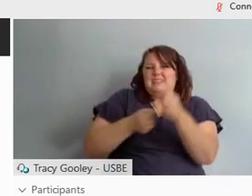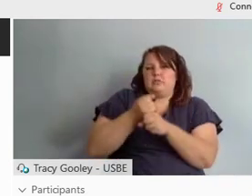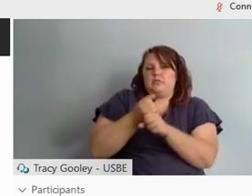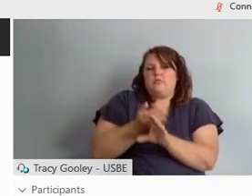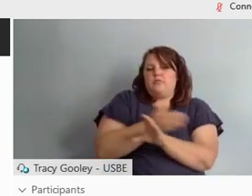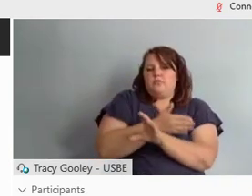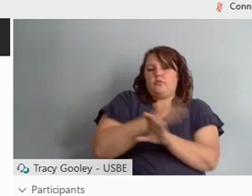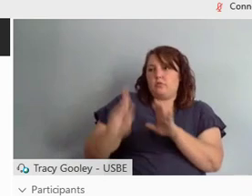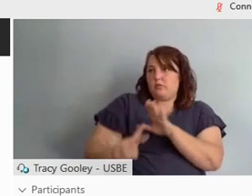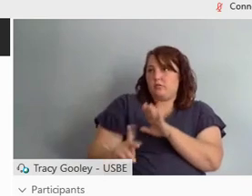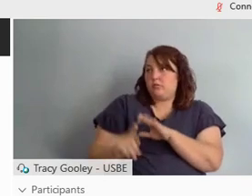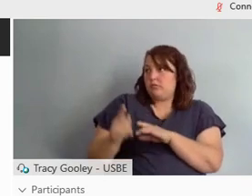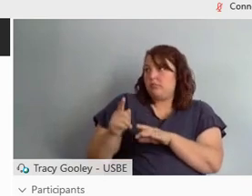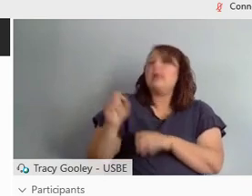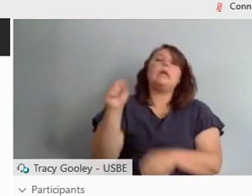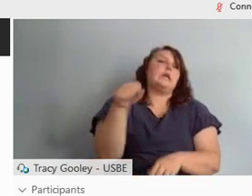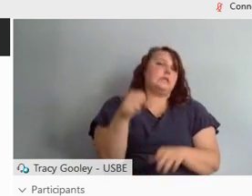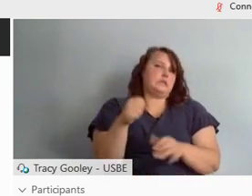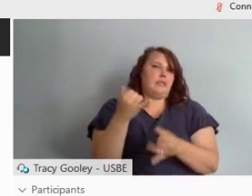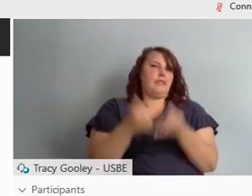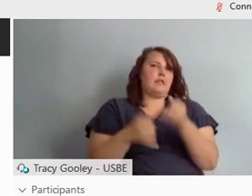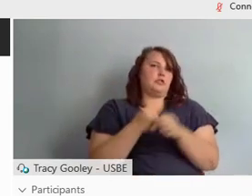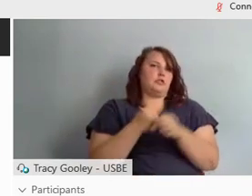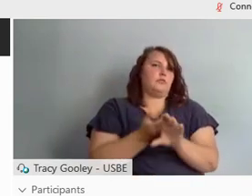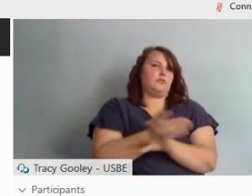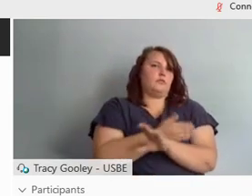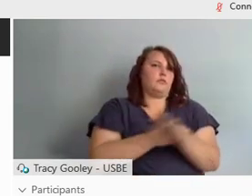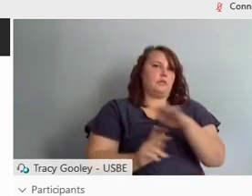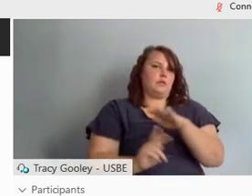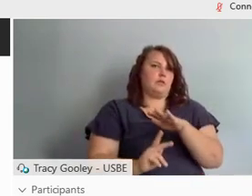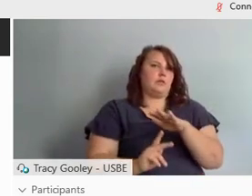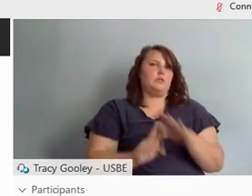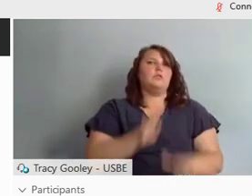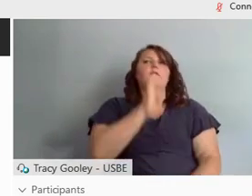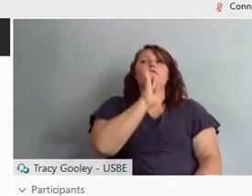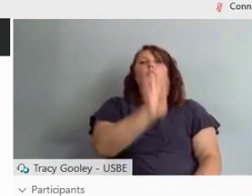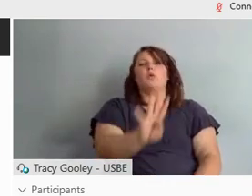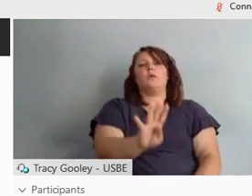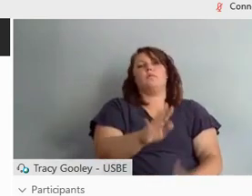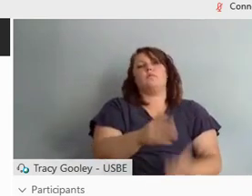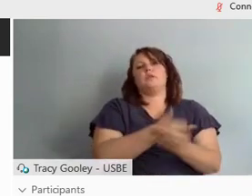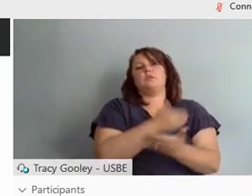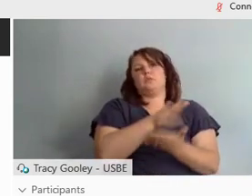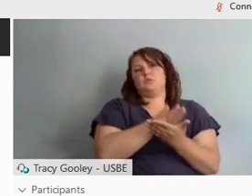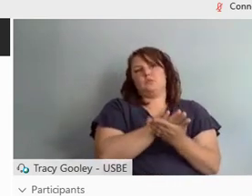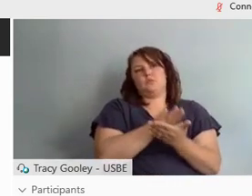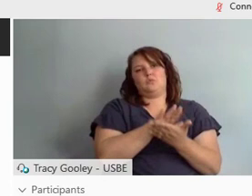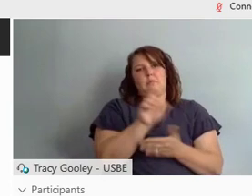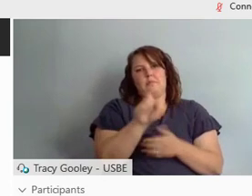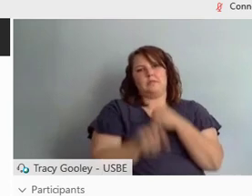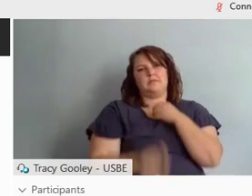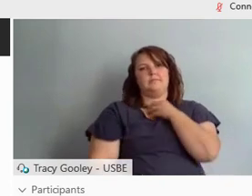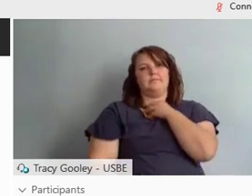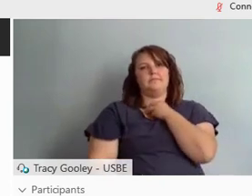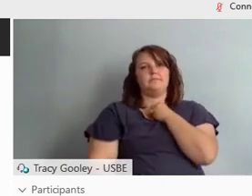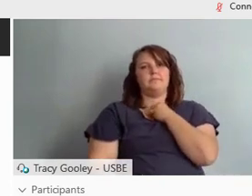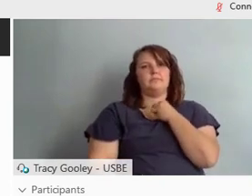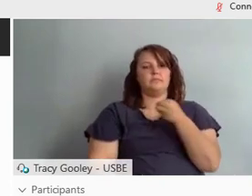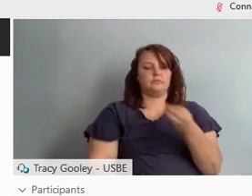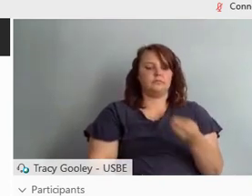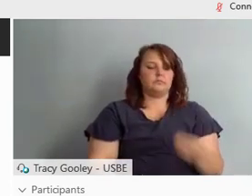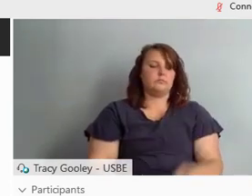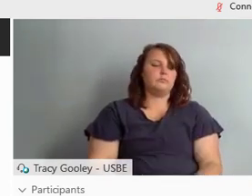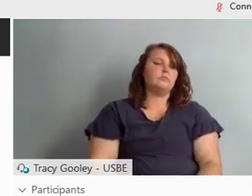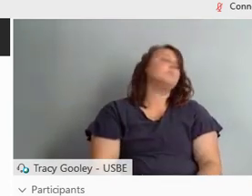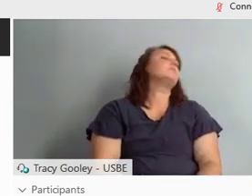this just their last year before kindergarten. So 4-year-old preschool. Does